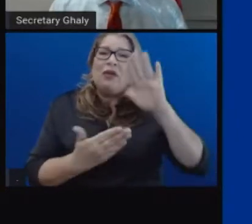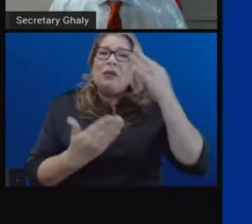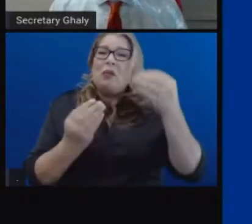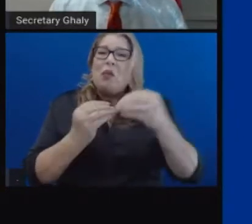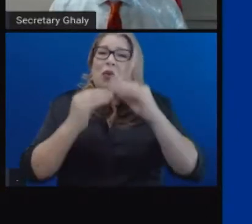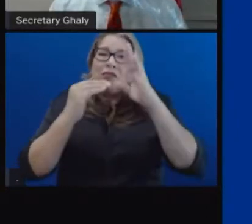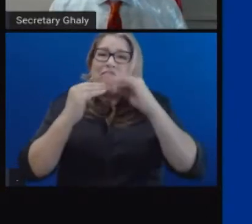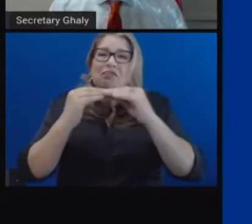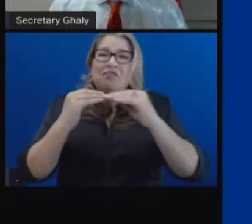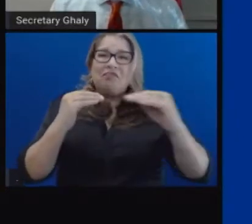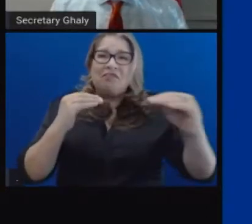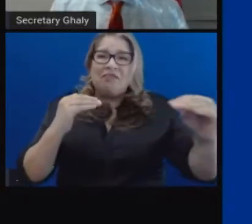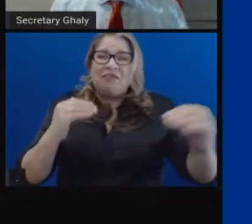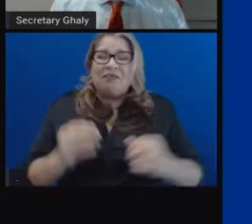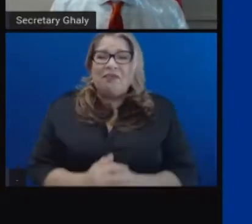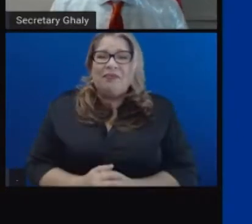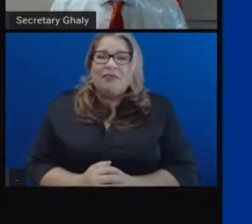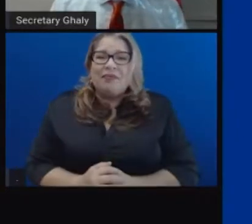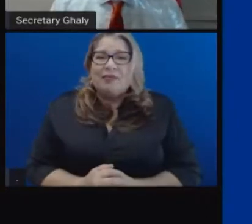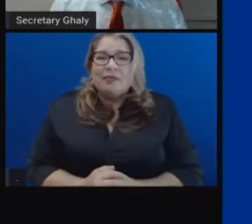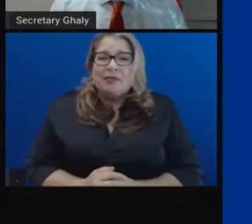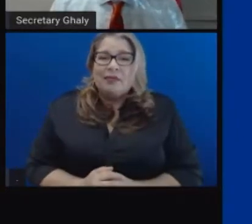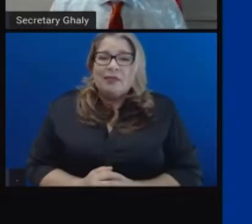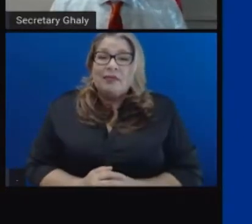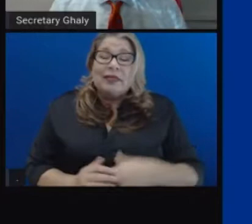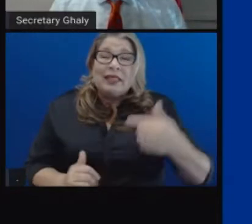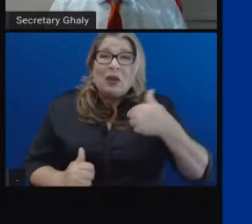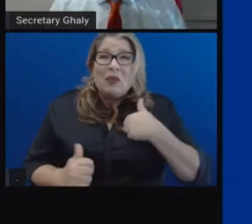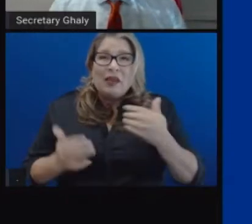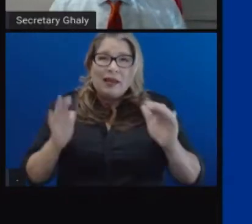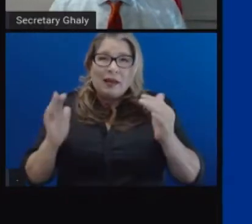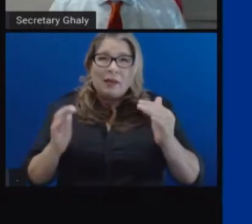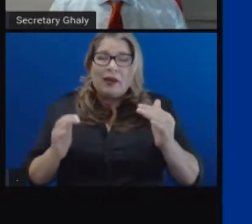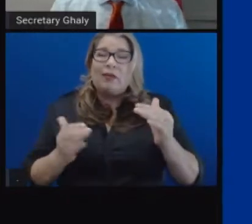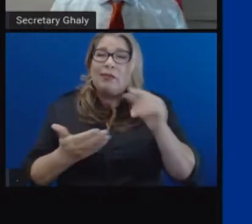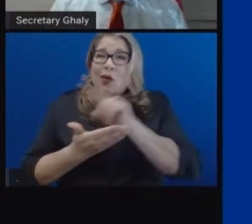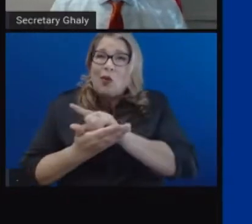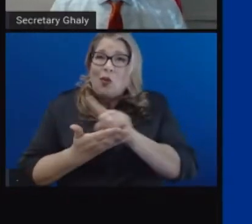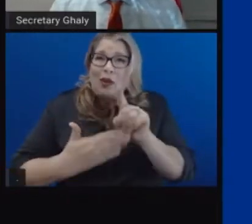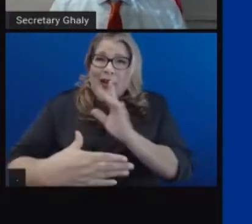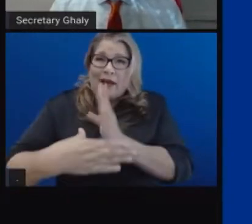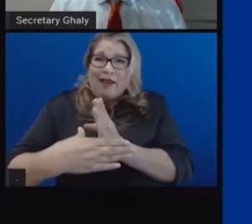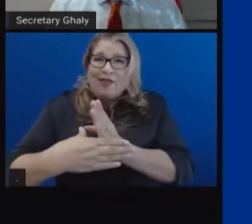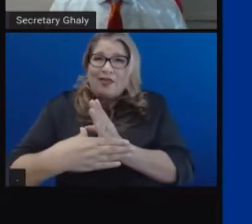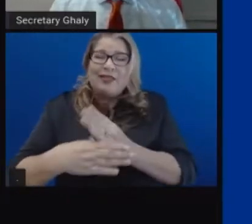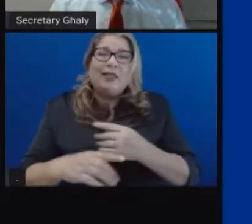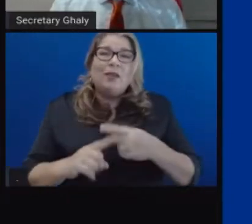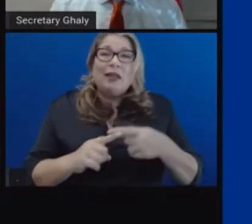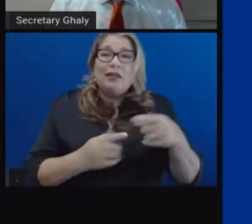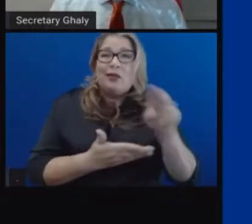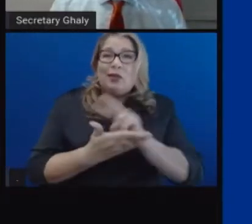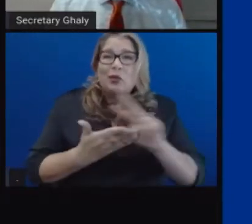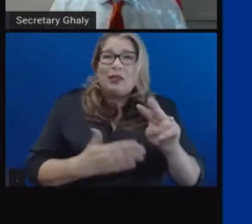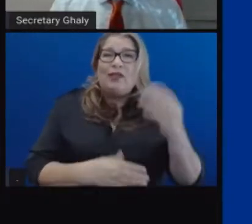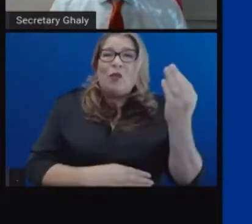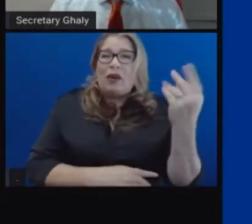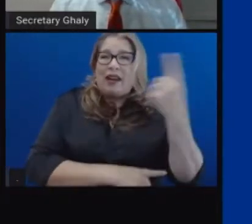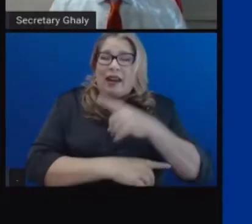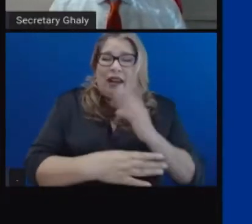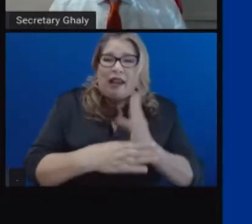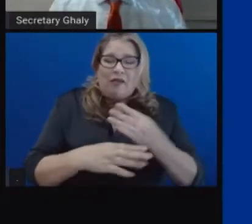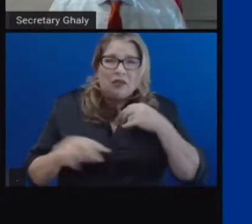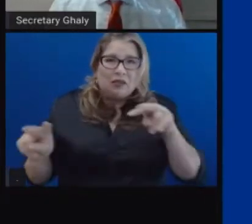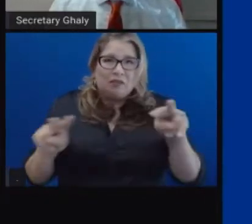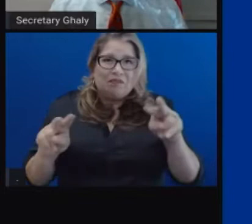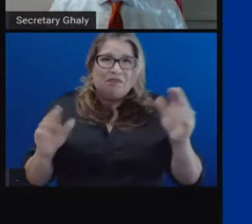Again, looking at the 7-day versus the 14-day, they're even today. I think it's promising that we're seeing the 7 days at